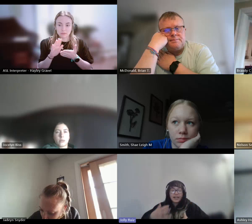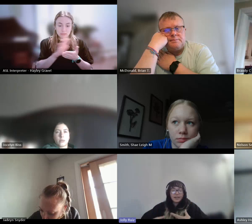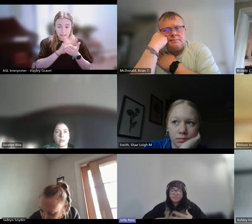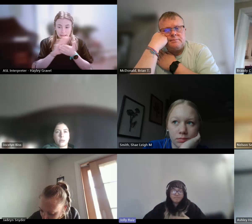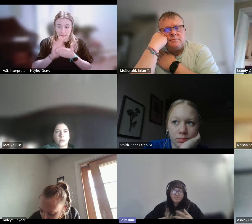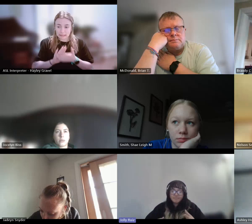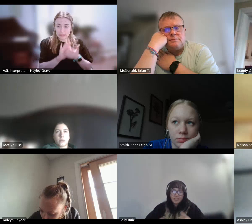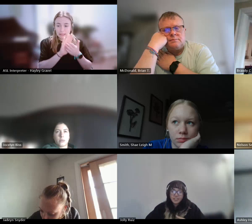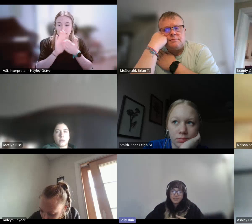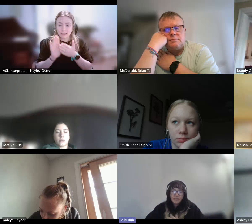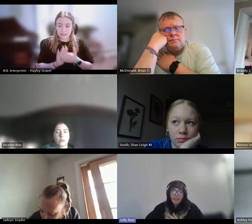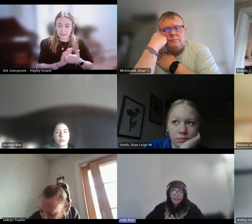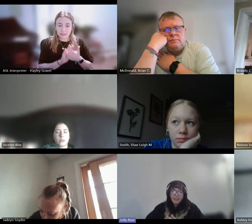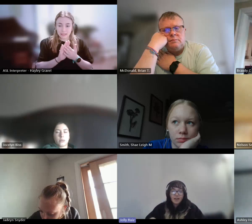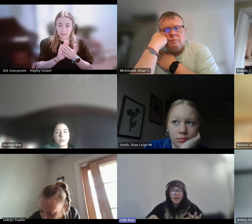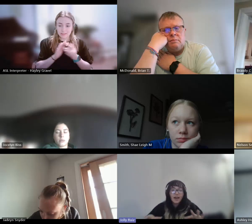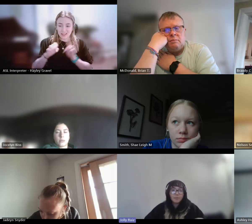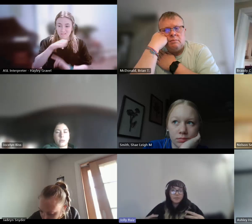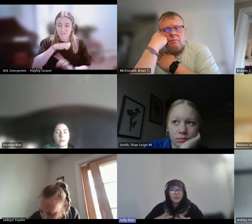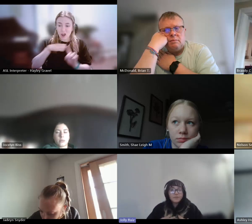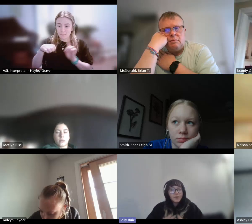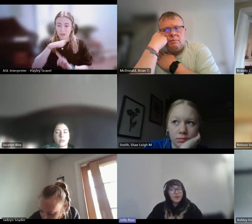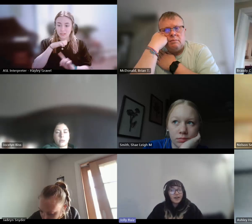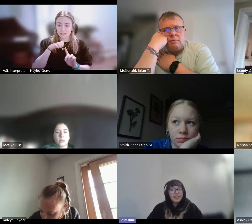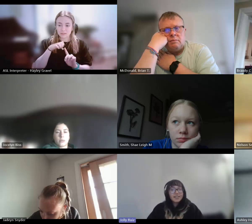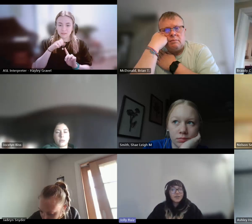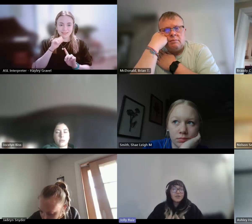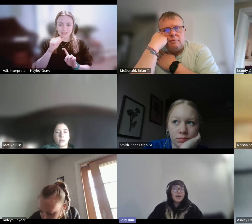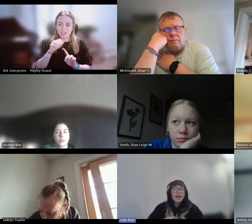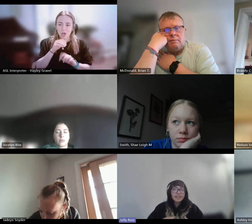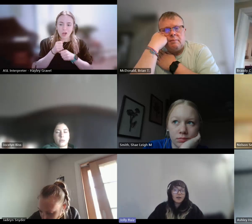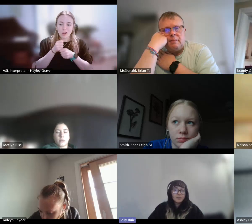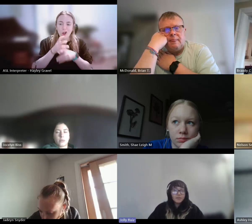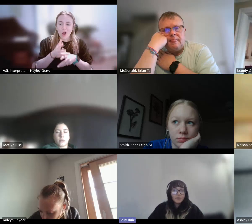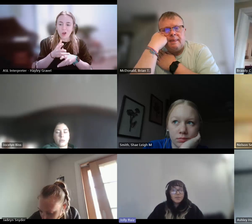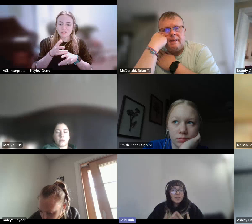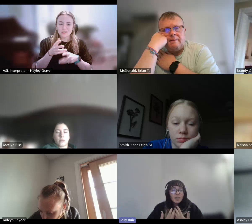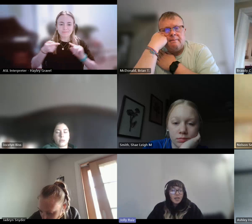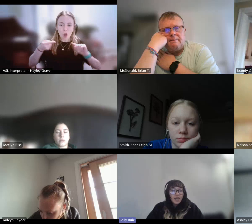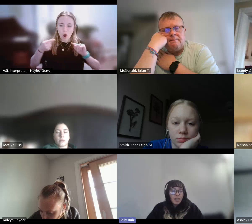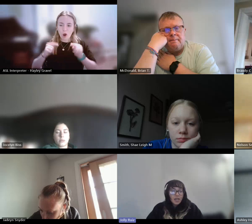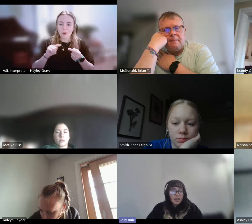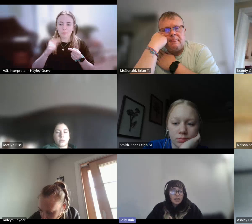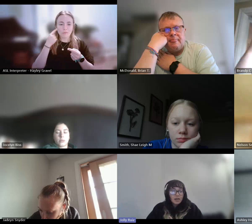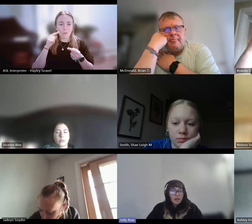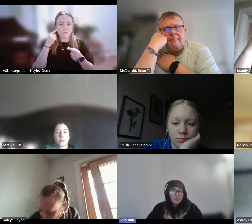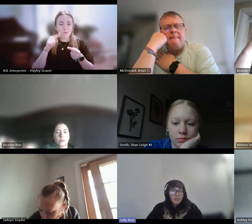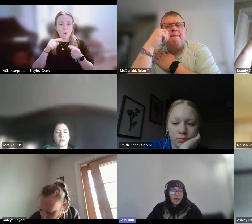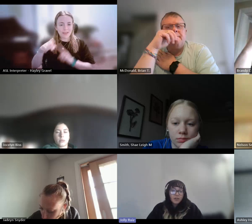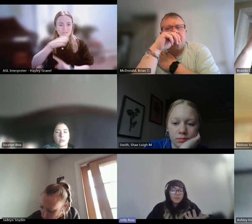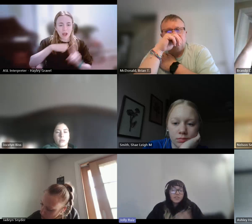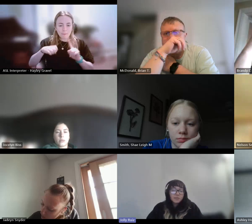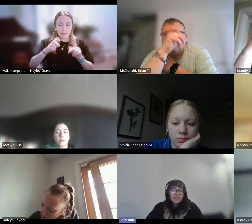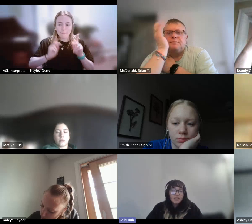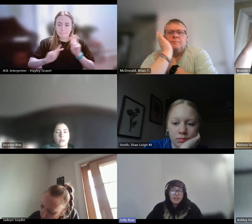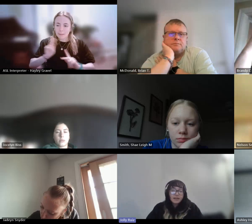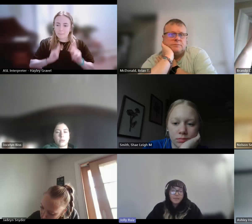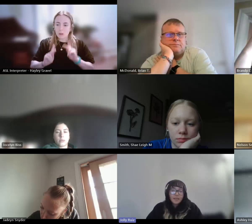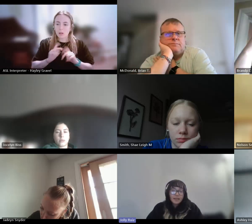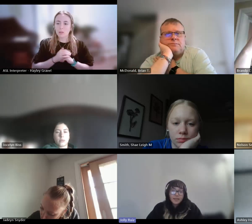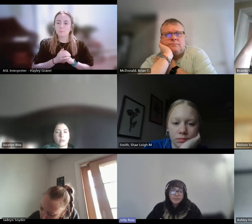purify it, or like just make it not harmful for us or not as harmful. And my